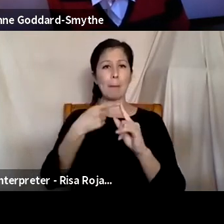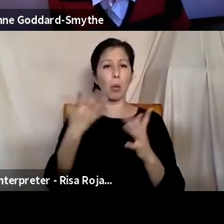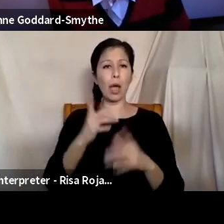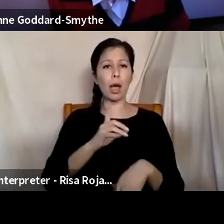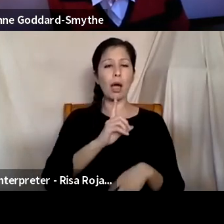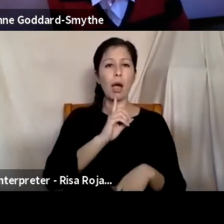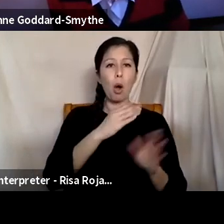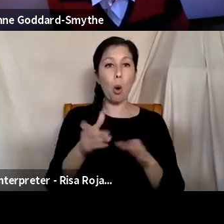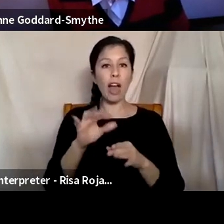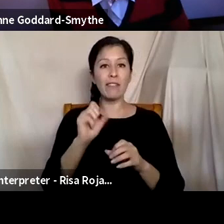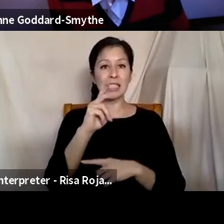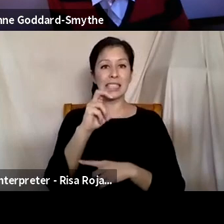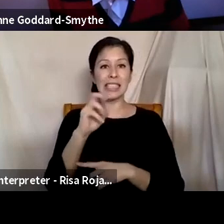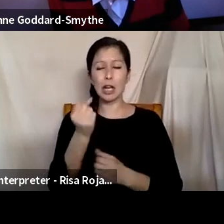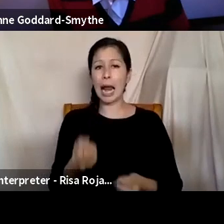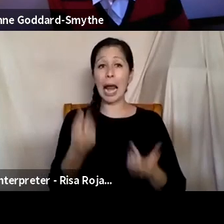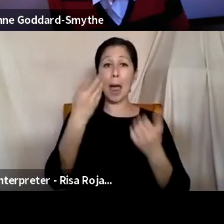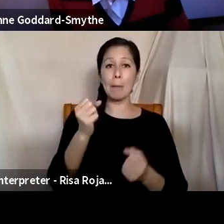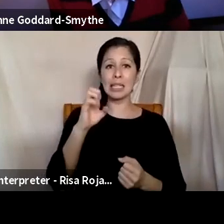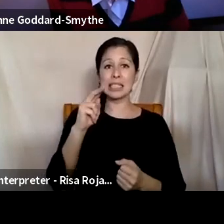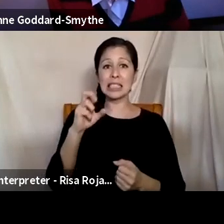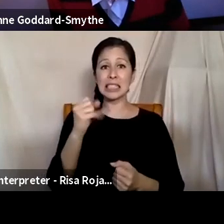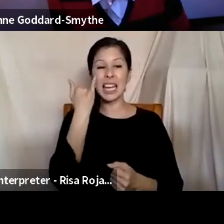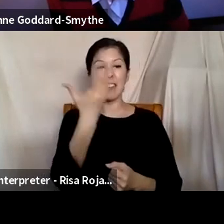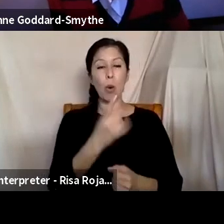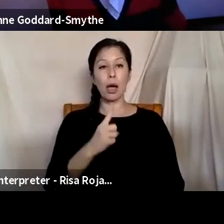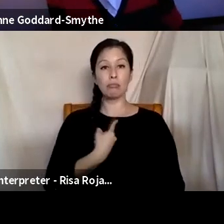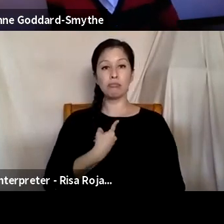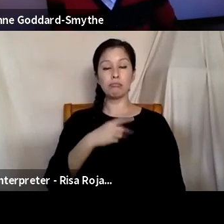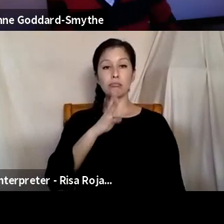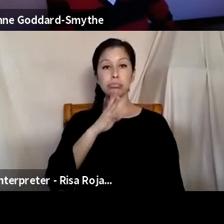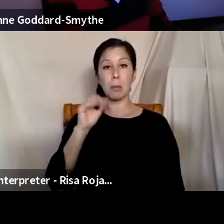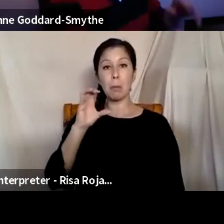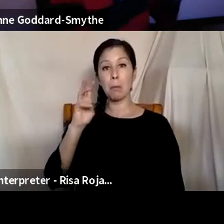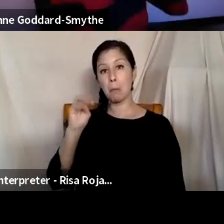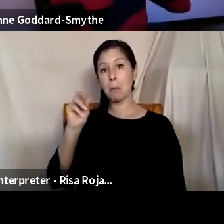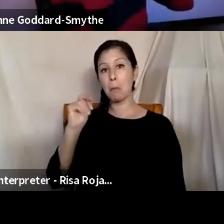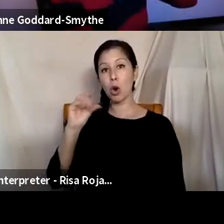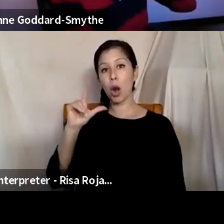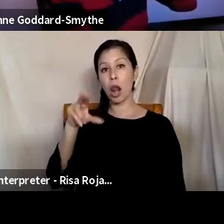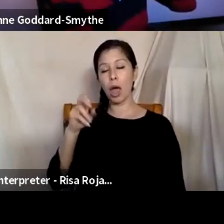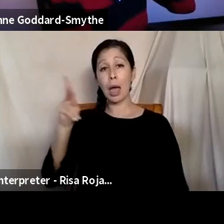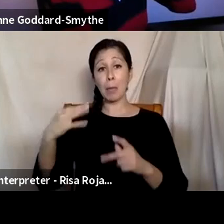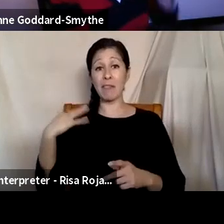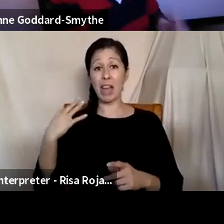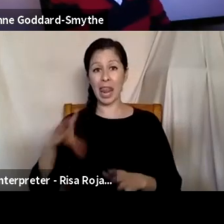of scene or how many scenes, or if they want to do a monologue? Have people volunteered